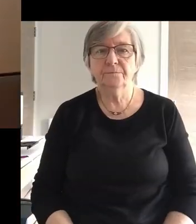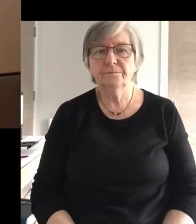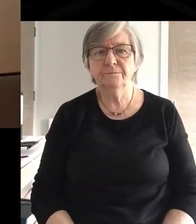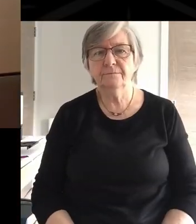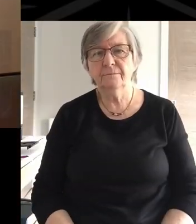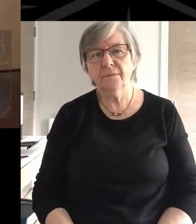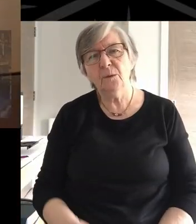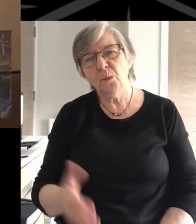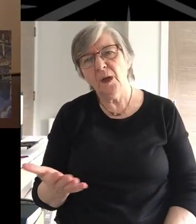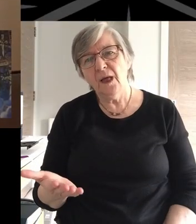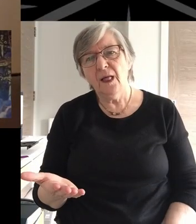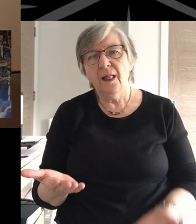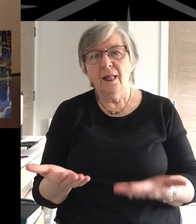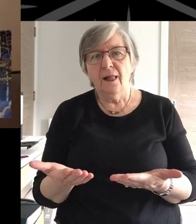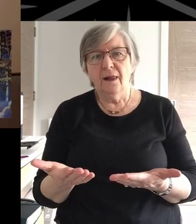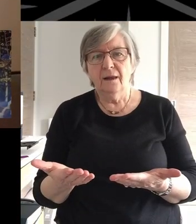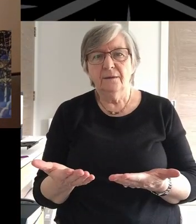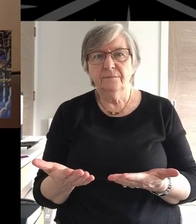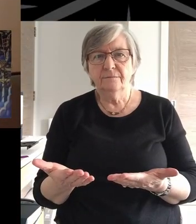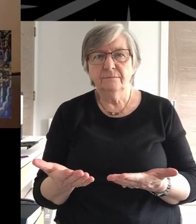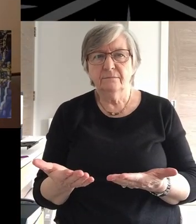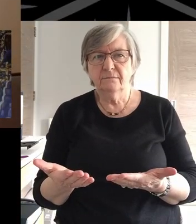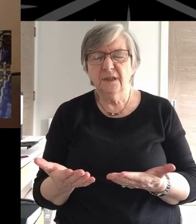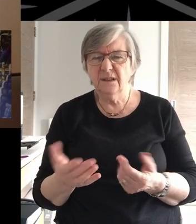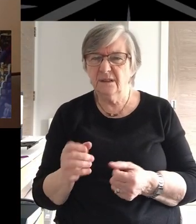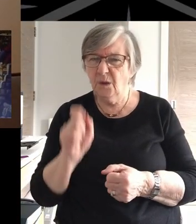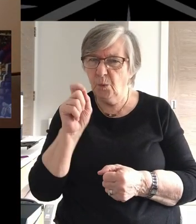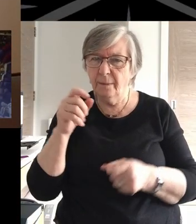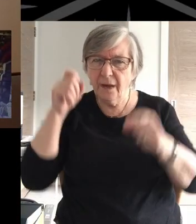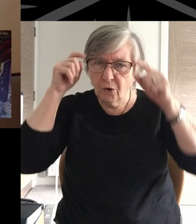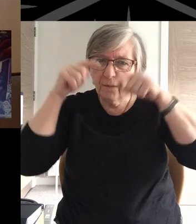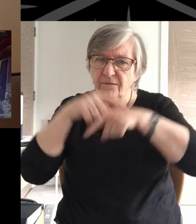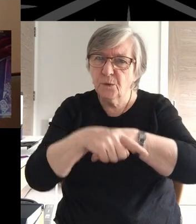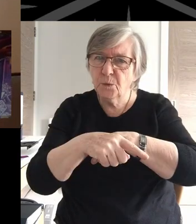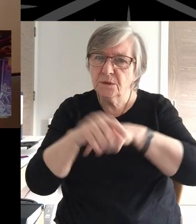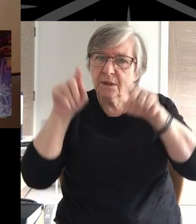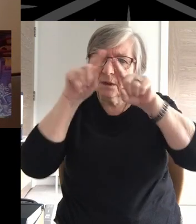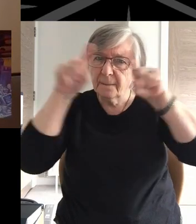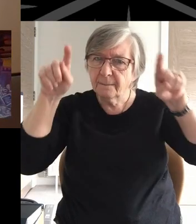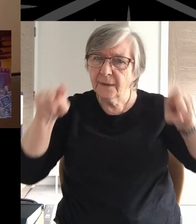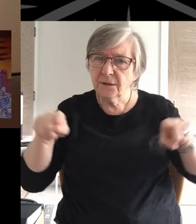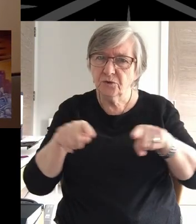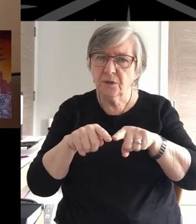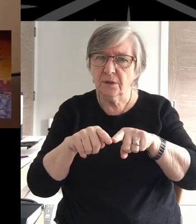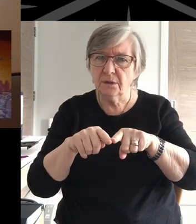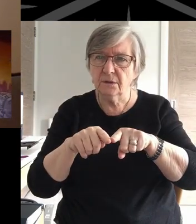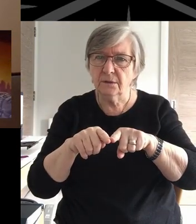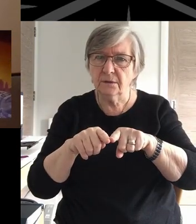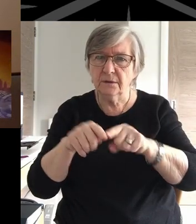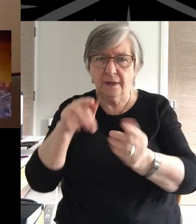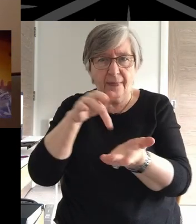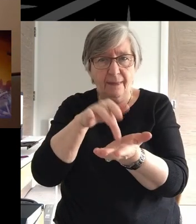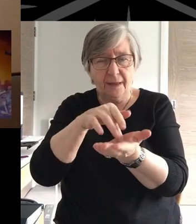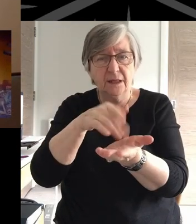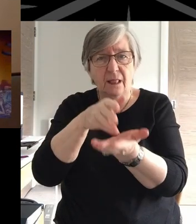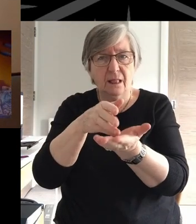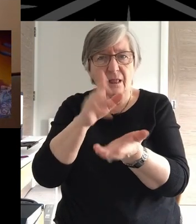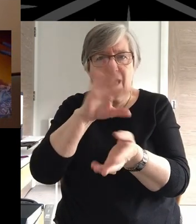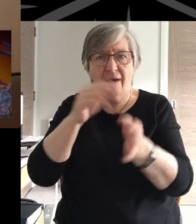Well, it's a very confusing picture. It's like a kind of a tower thing in the